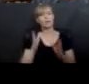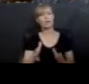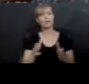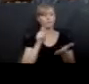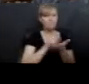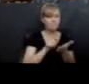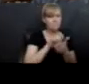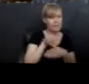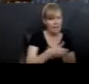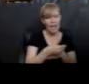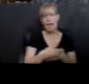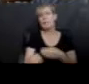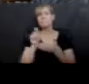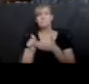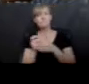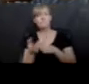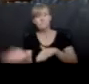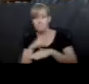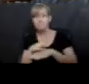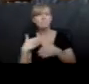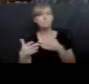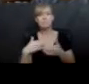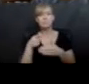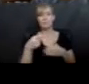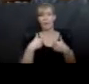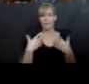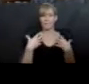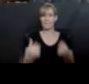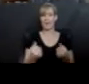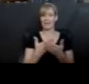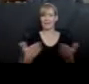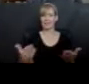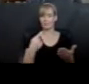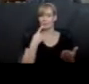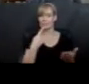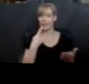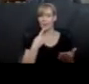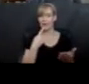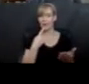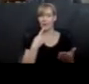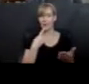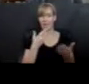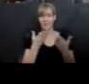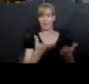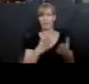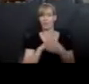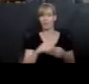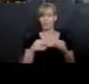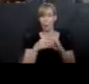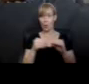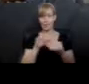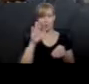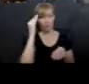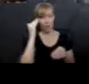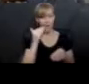night or draft by day. You have mighty things to say. Hear the stories in your head. Bake them into